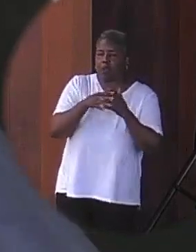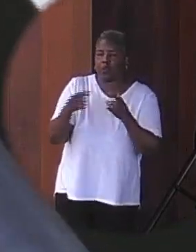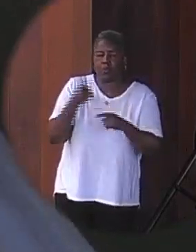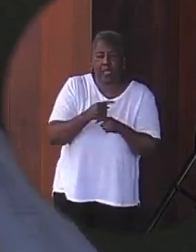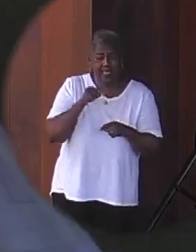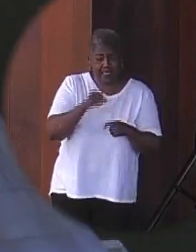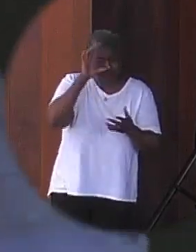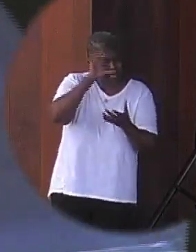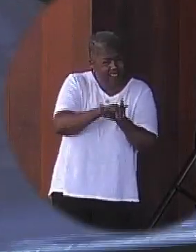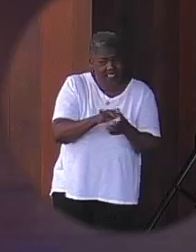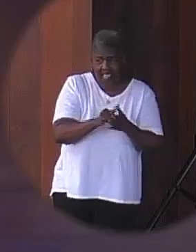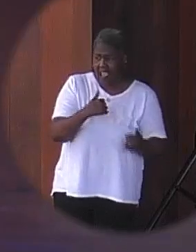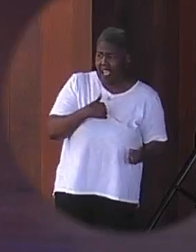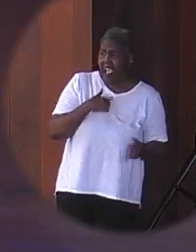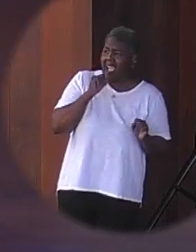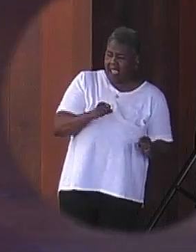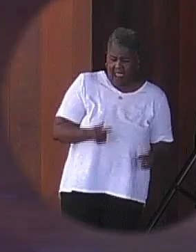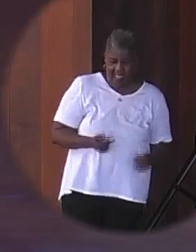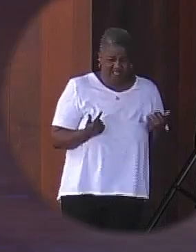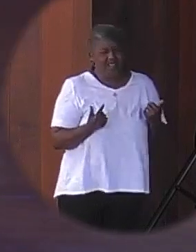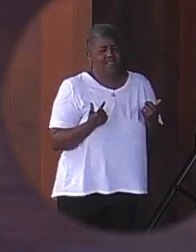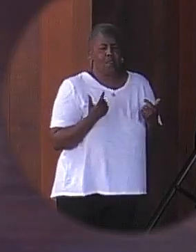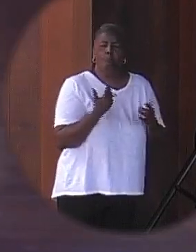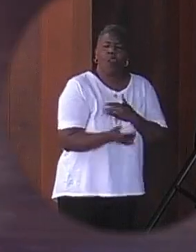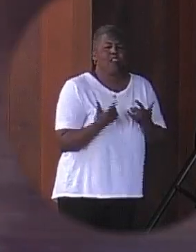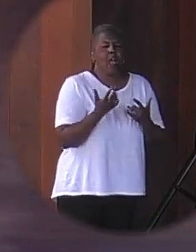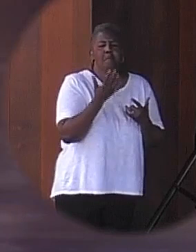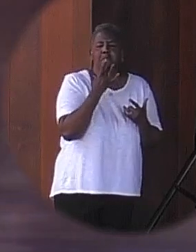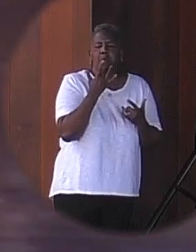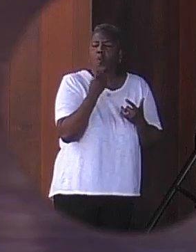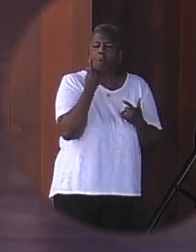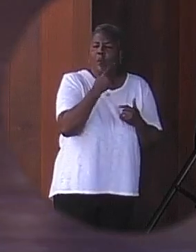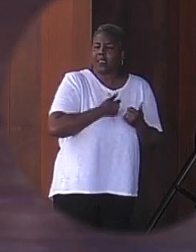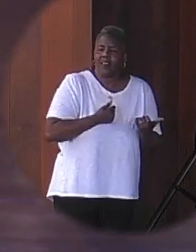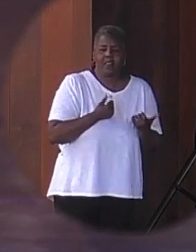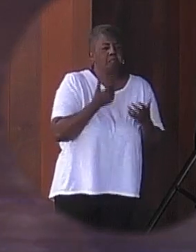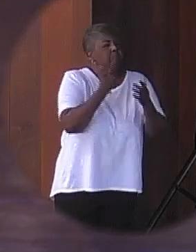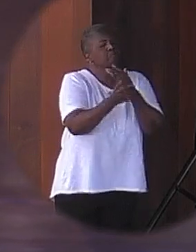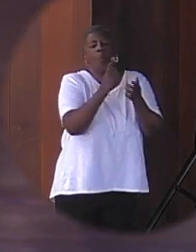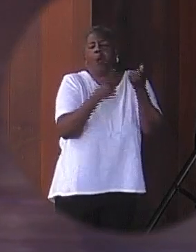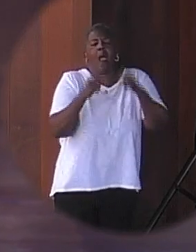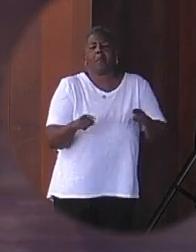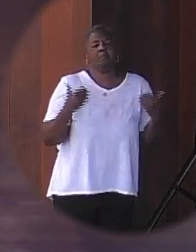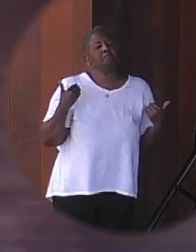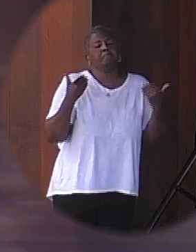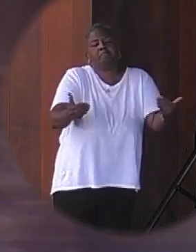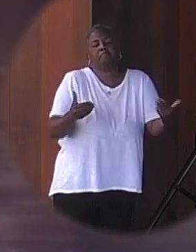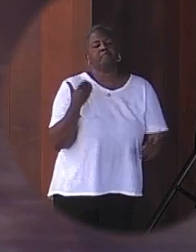This belief that I can live my life as I choose to live